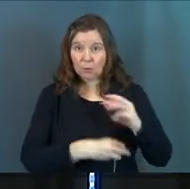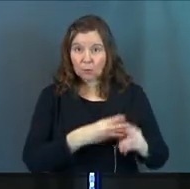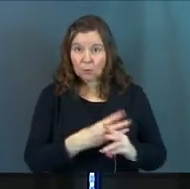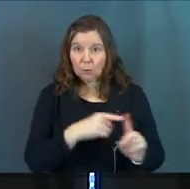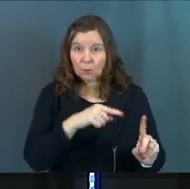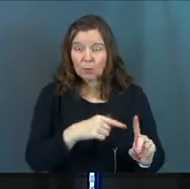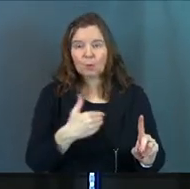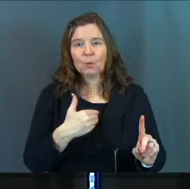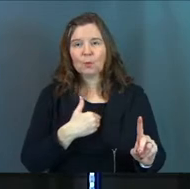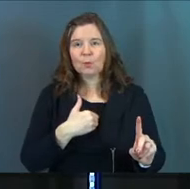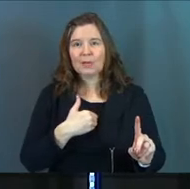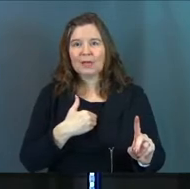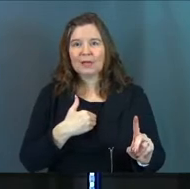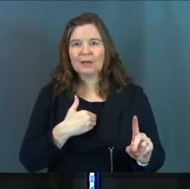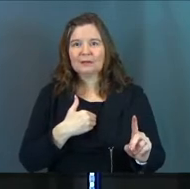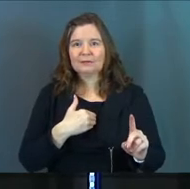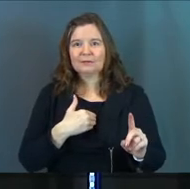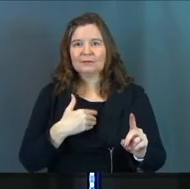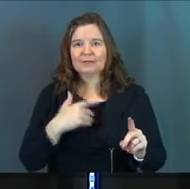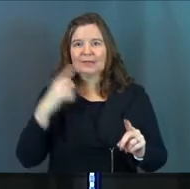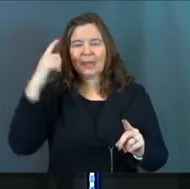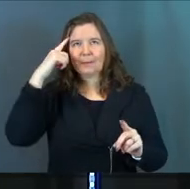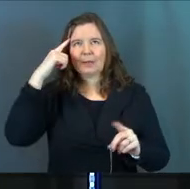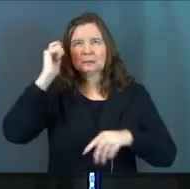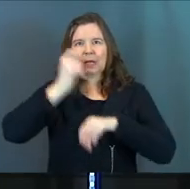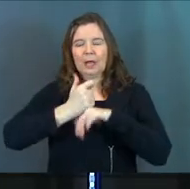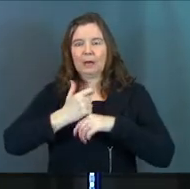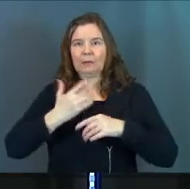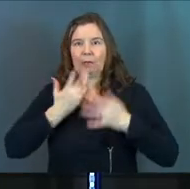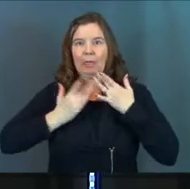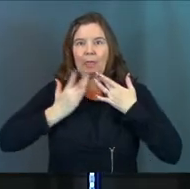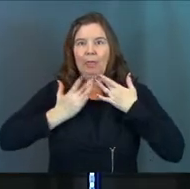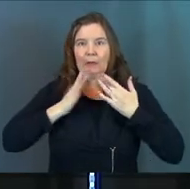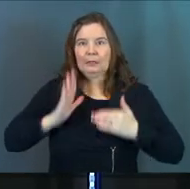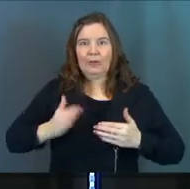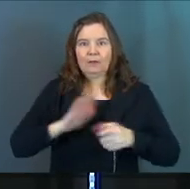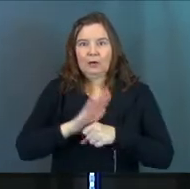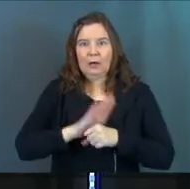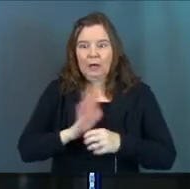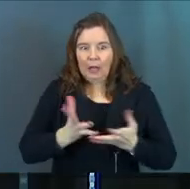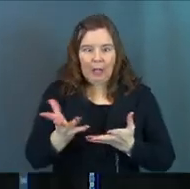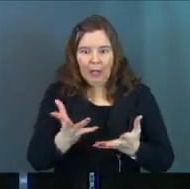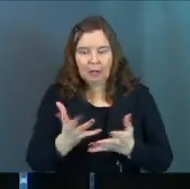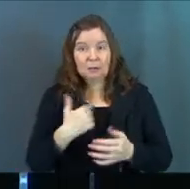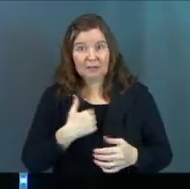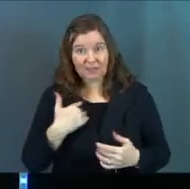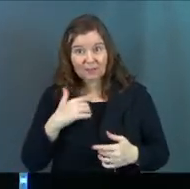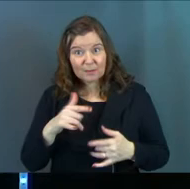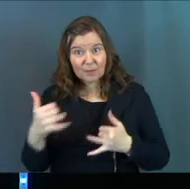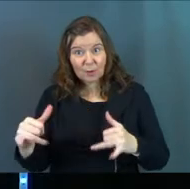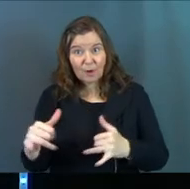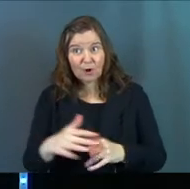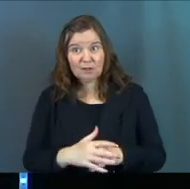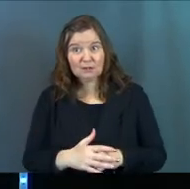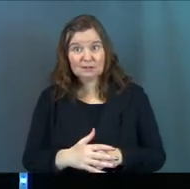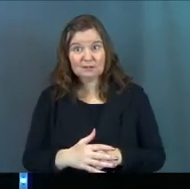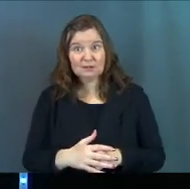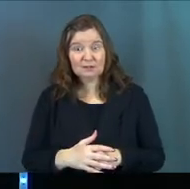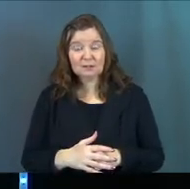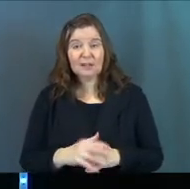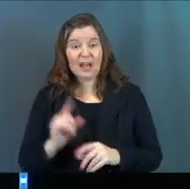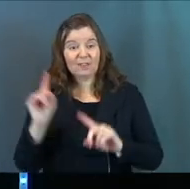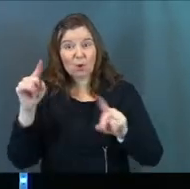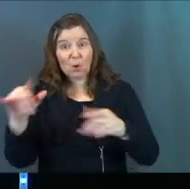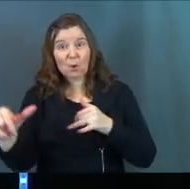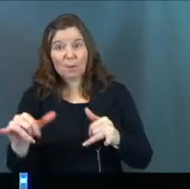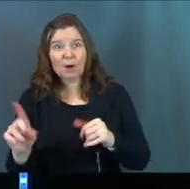that we have a scarcity mentality. We have a never enough mentality. Now, have you been to those parties?